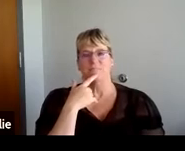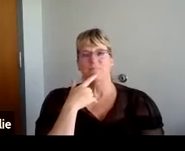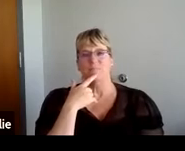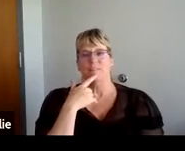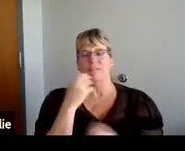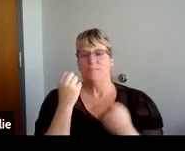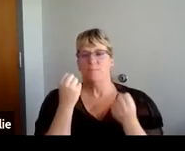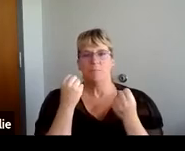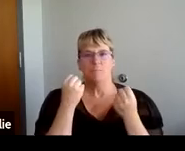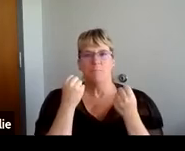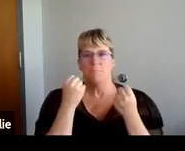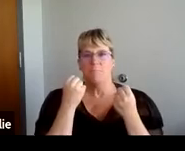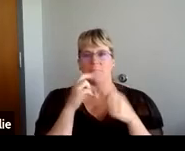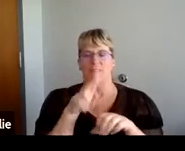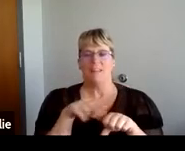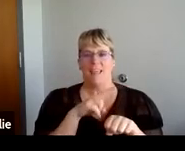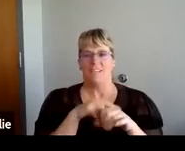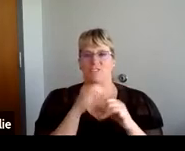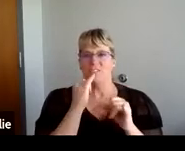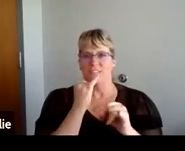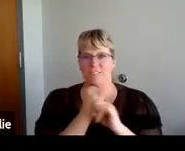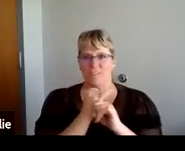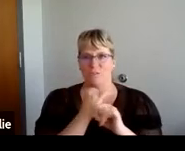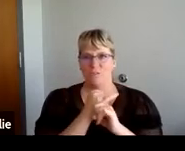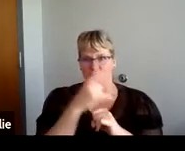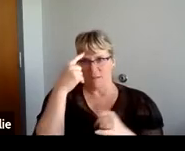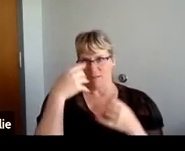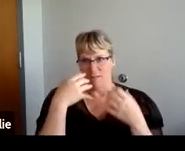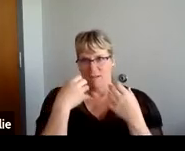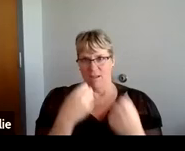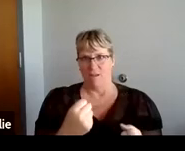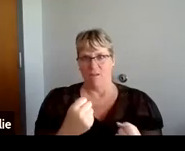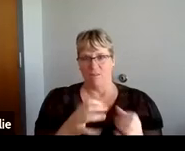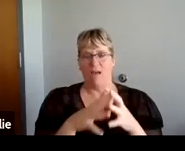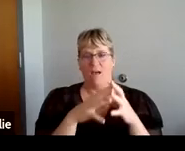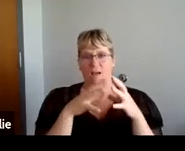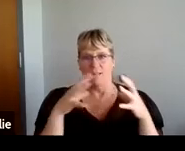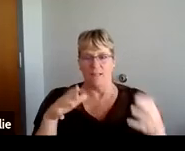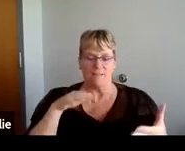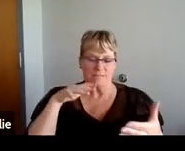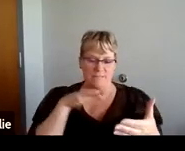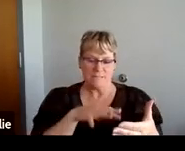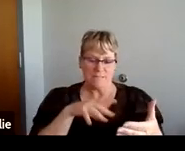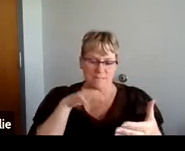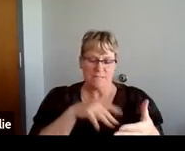the National Institute of Mental Health has done a lot on substance use disorders and brain